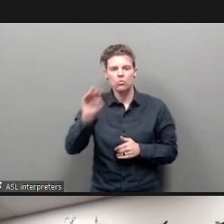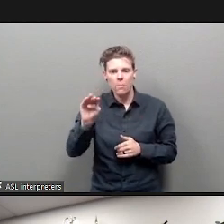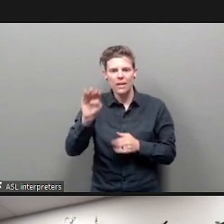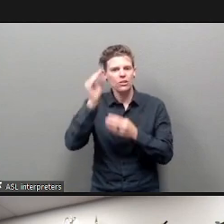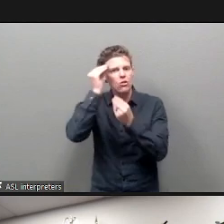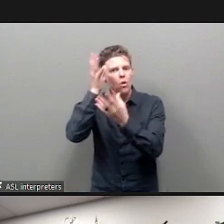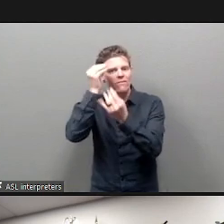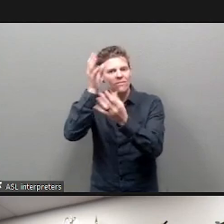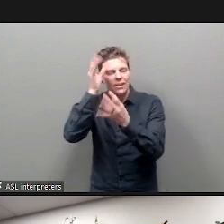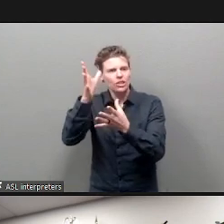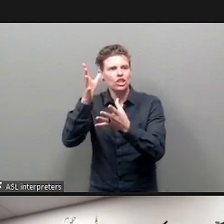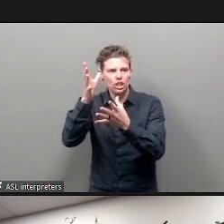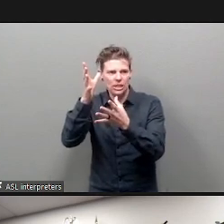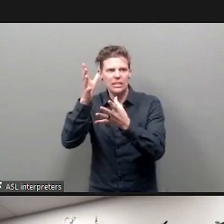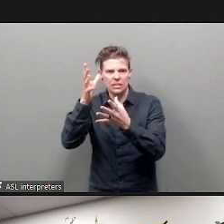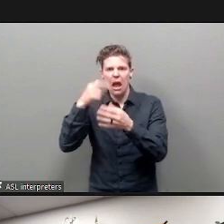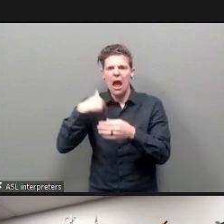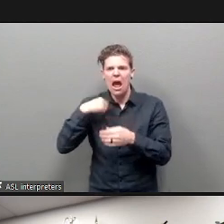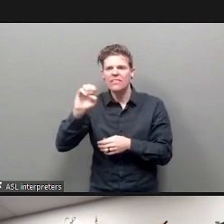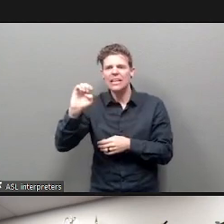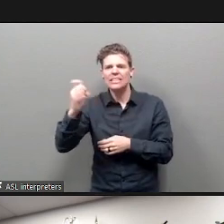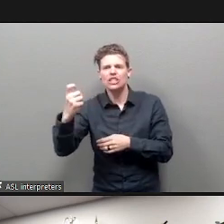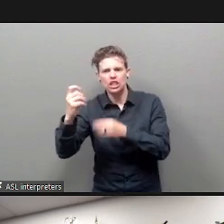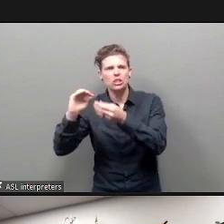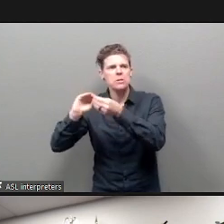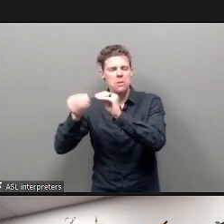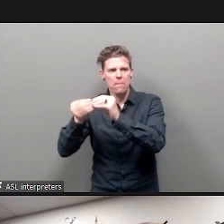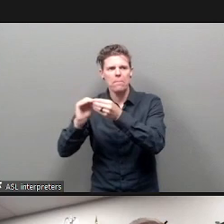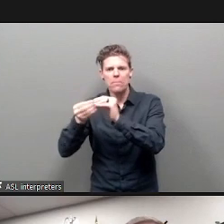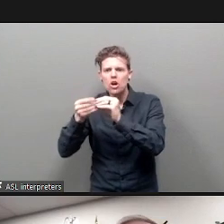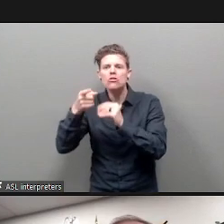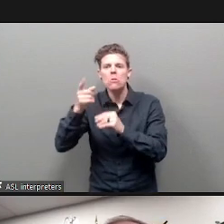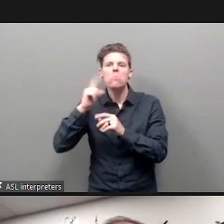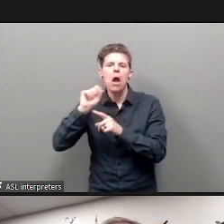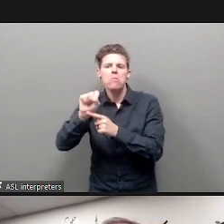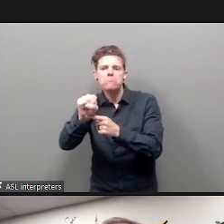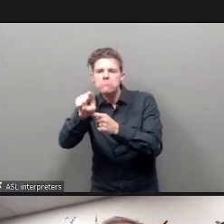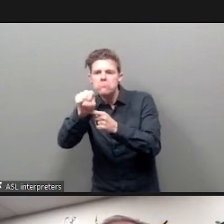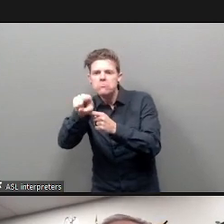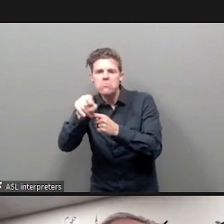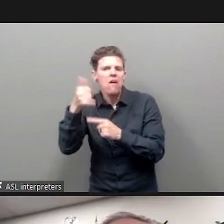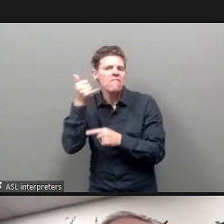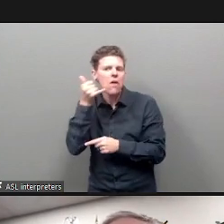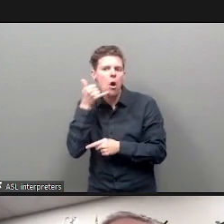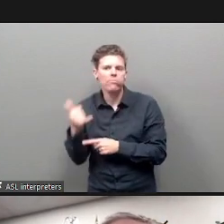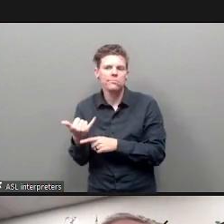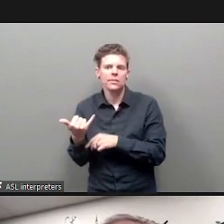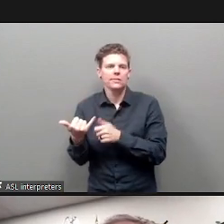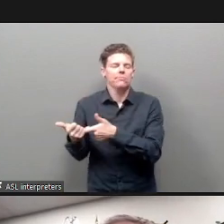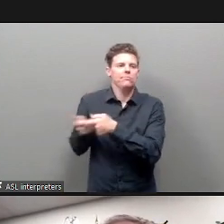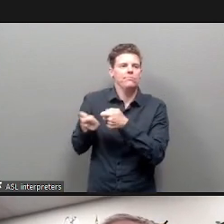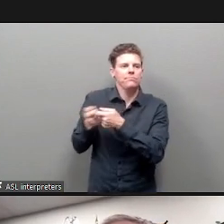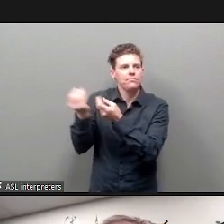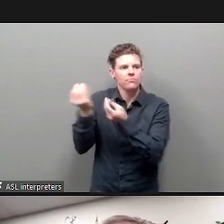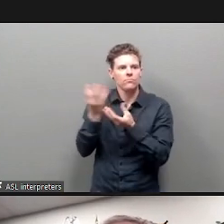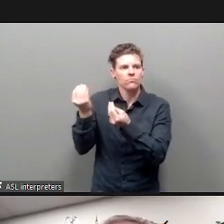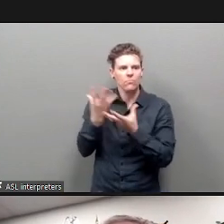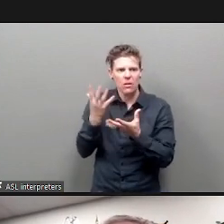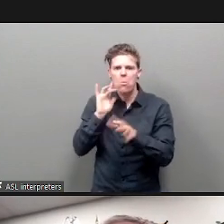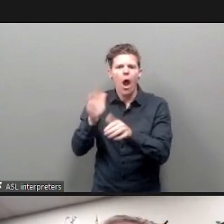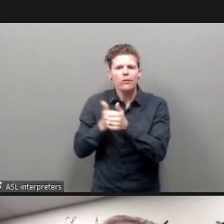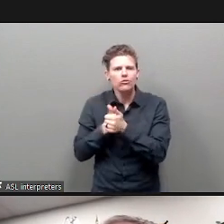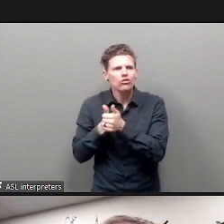connected via your phone. And it basically tracks your phone like as a way